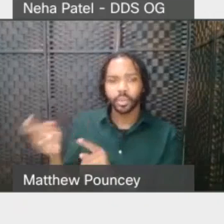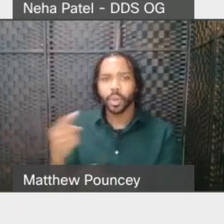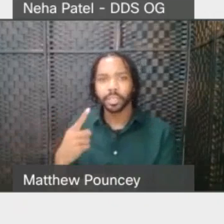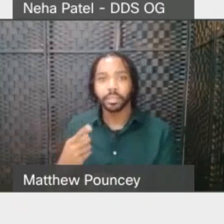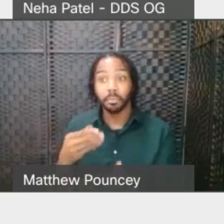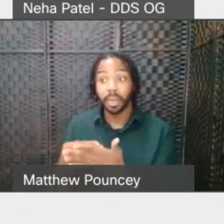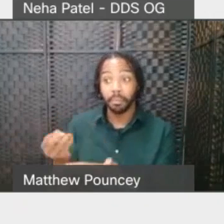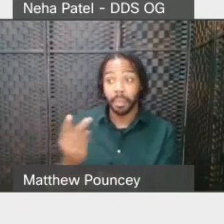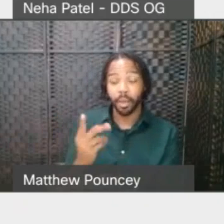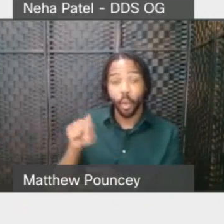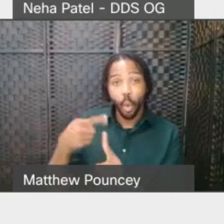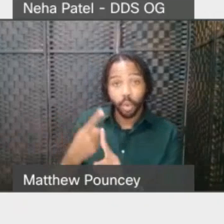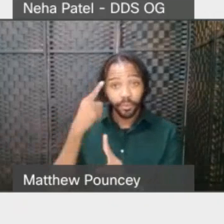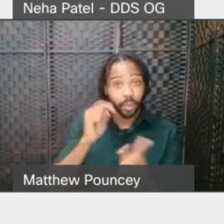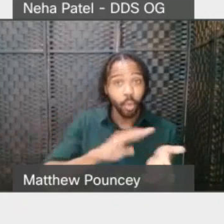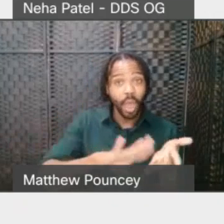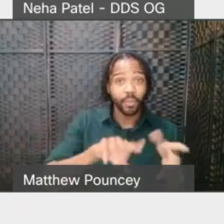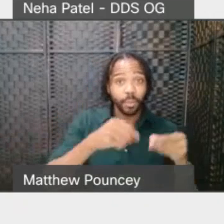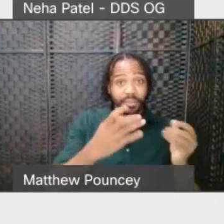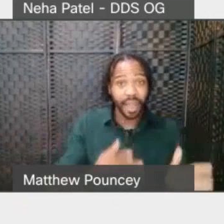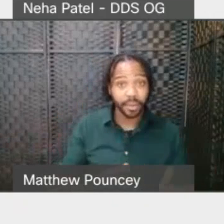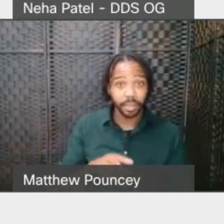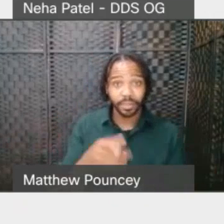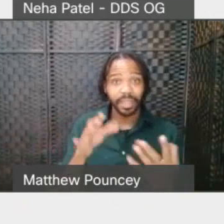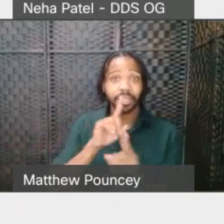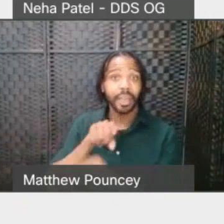only for waiver providers?